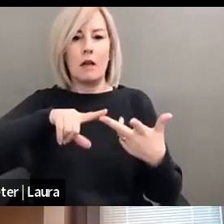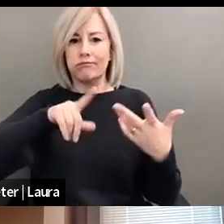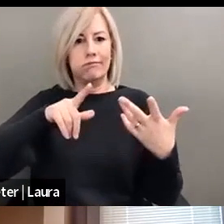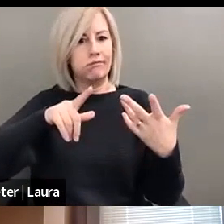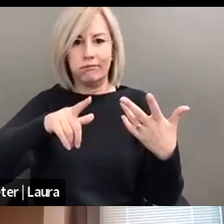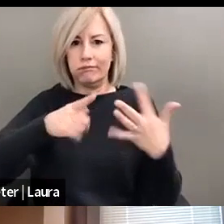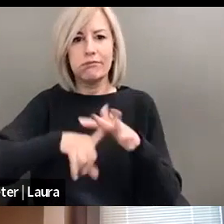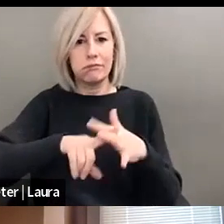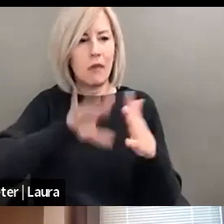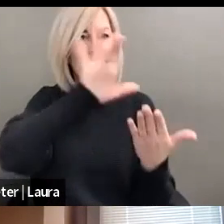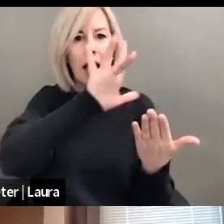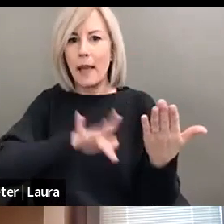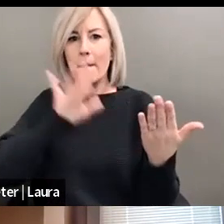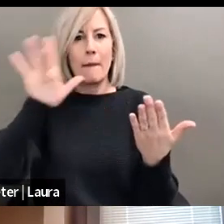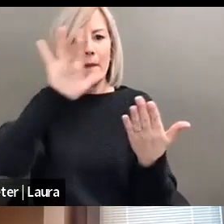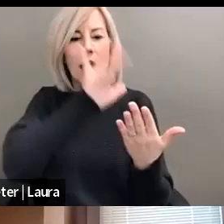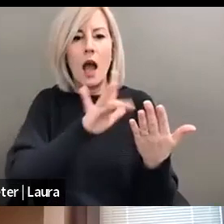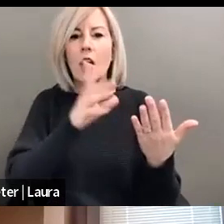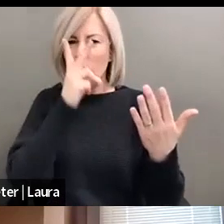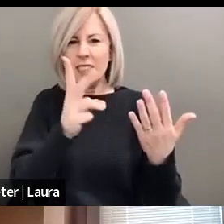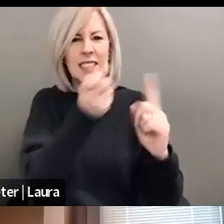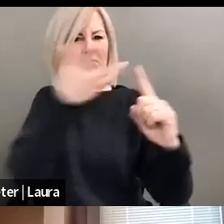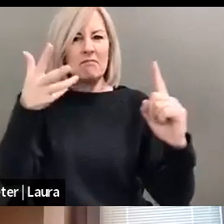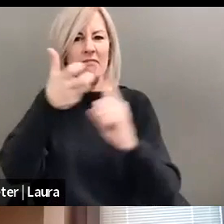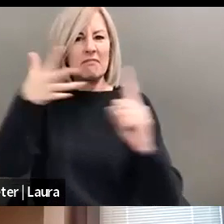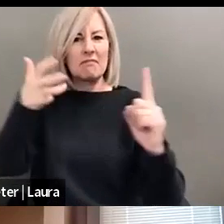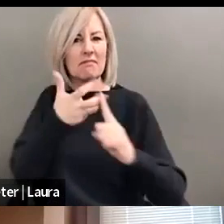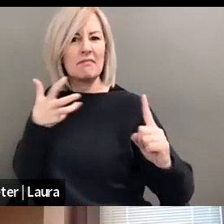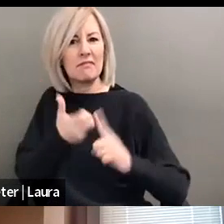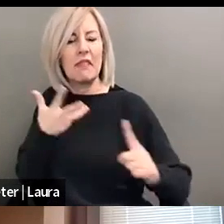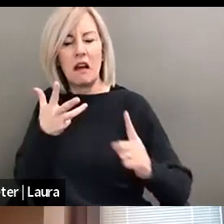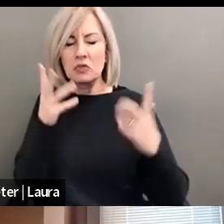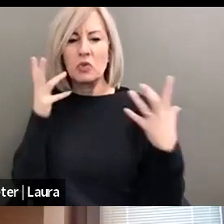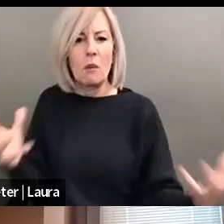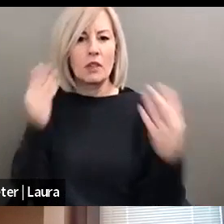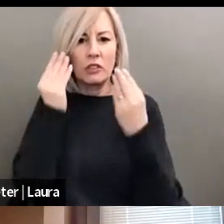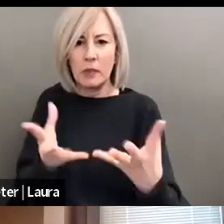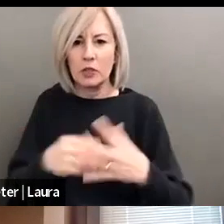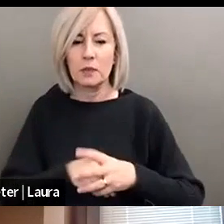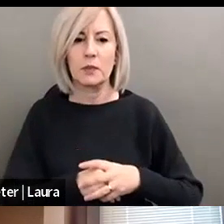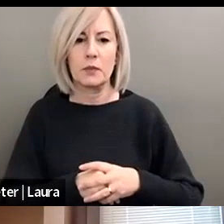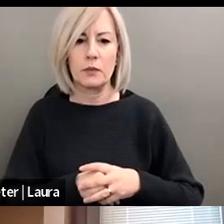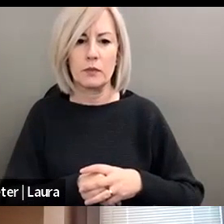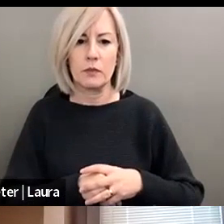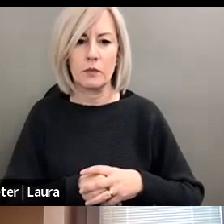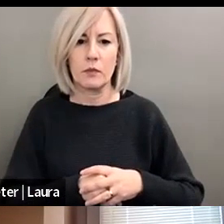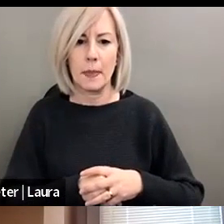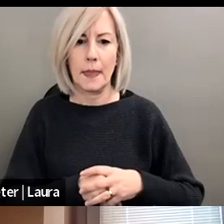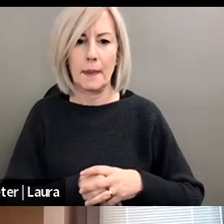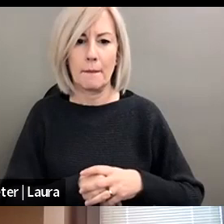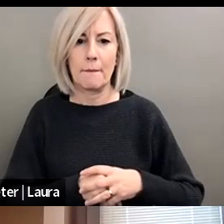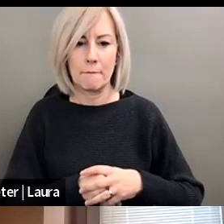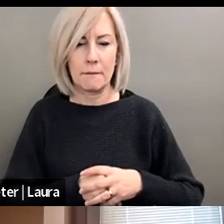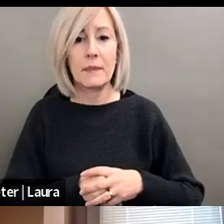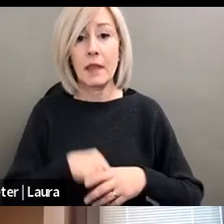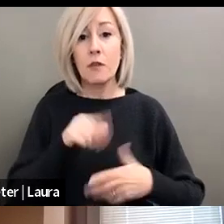start, tapping on buttons on the side, and you'll see that there's a wealth of information there. And if you want to know what Charlie and